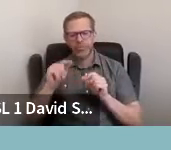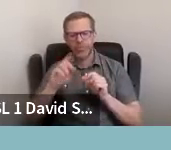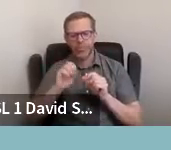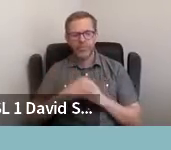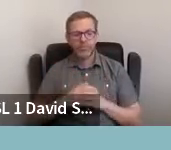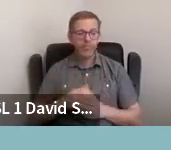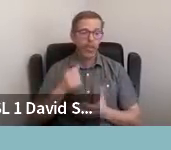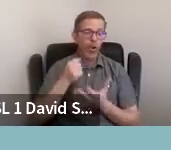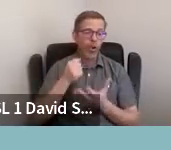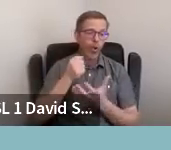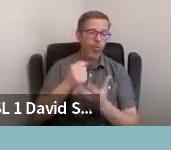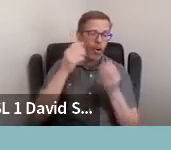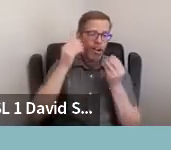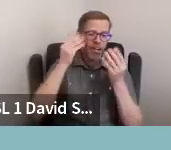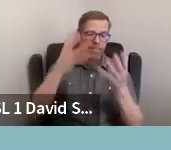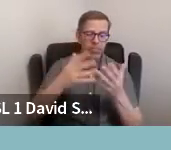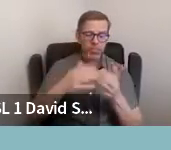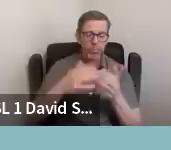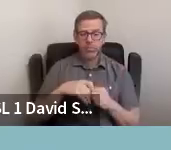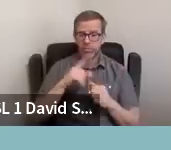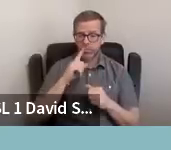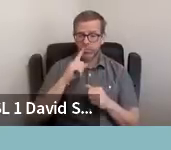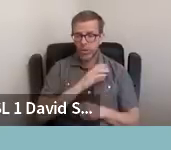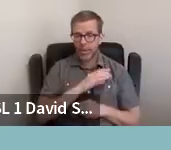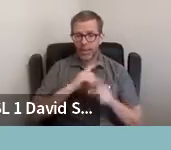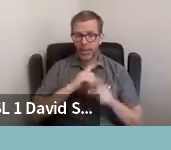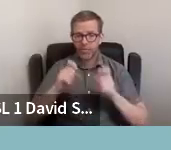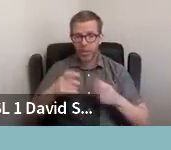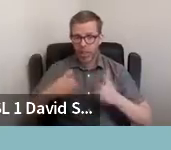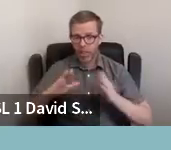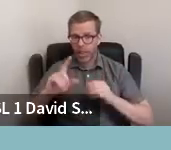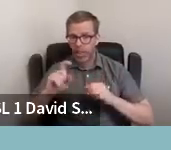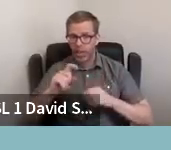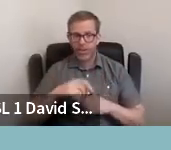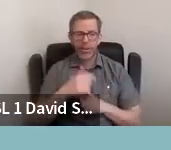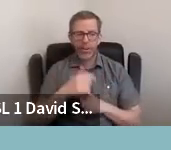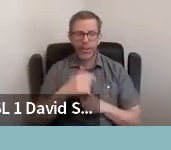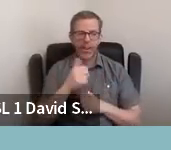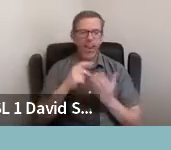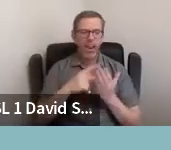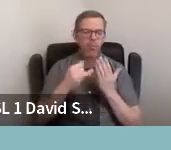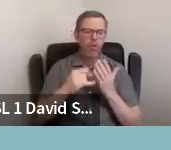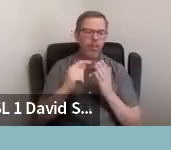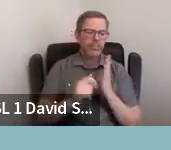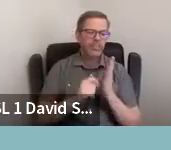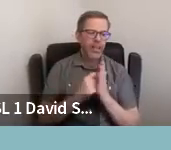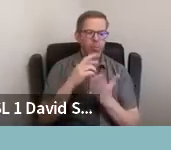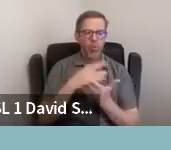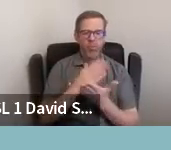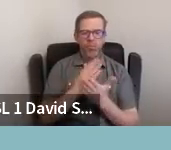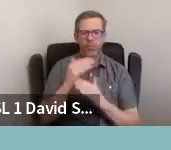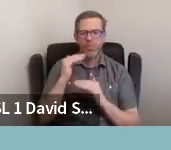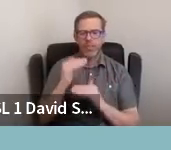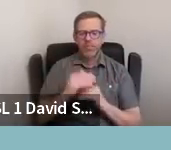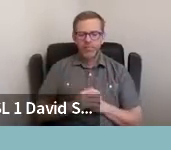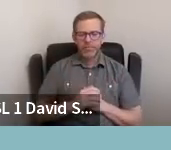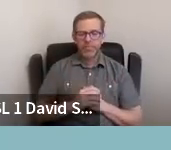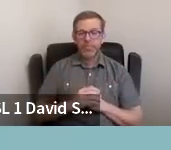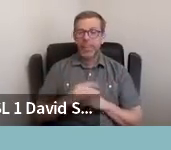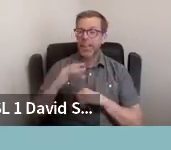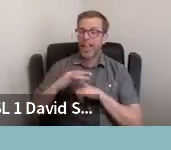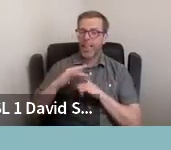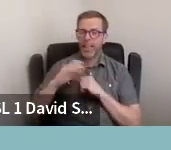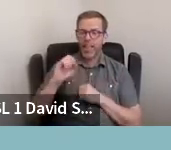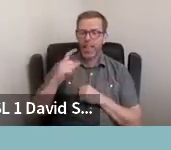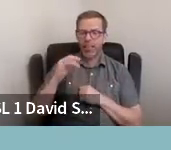award information like whether clinical trials are allowed and any project period or budget limits. We have eligibility